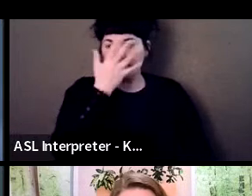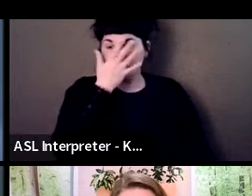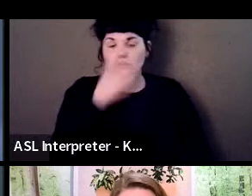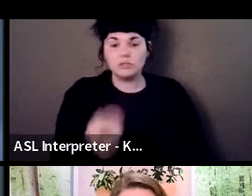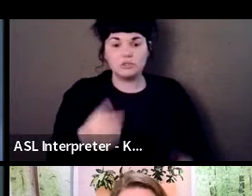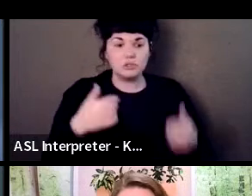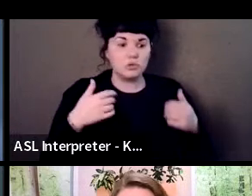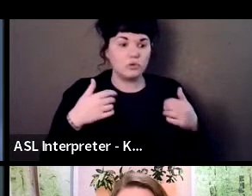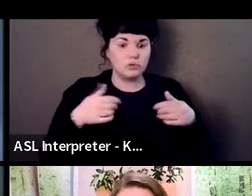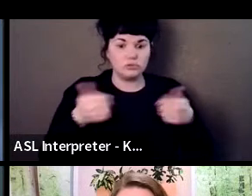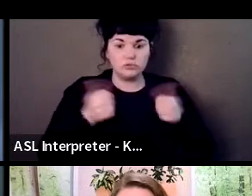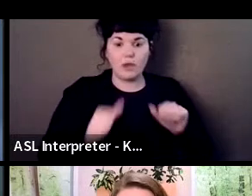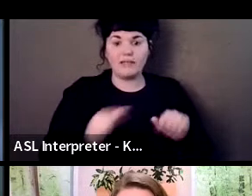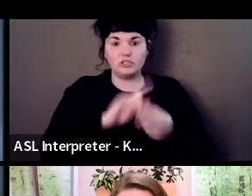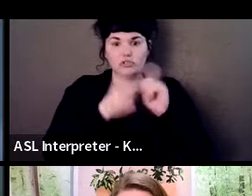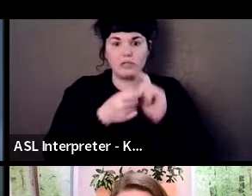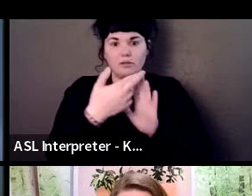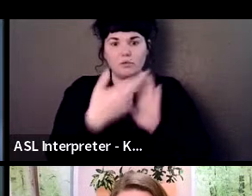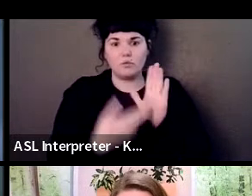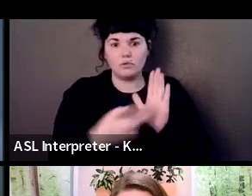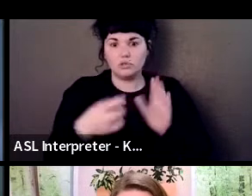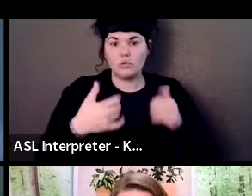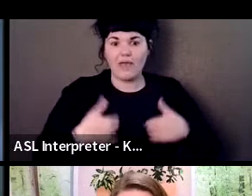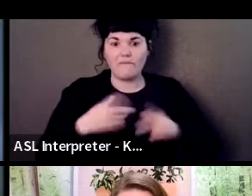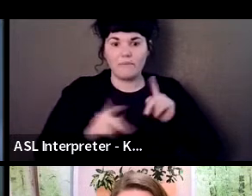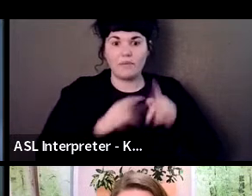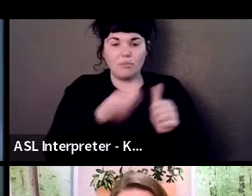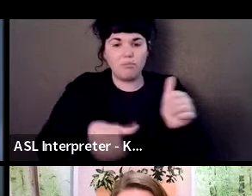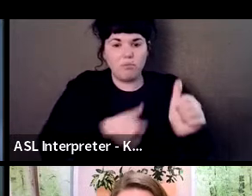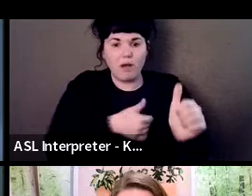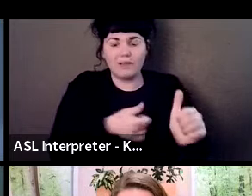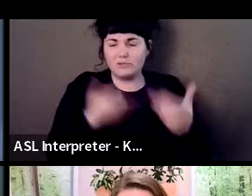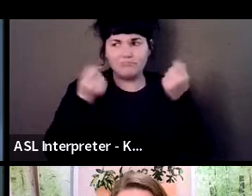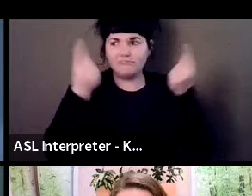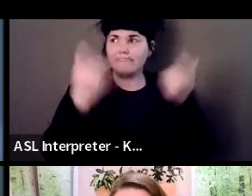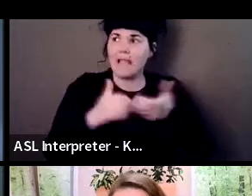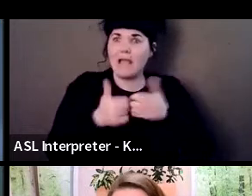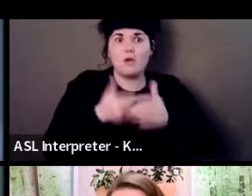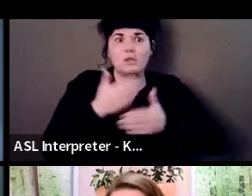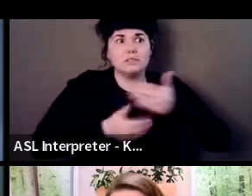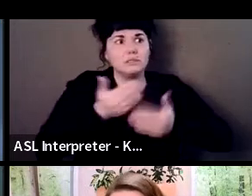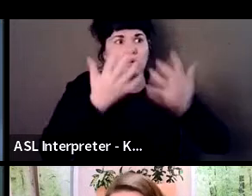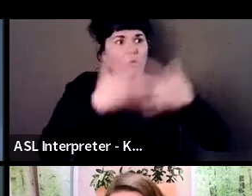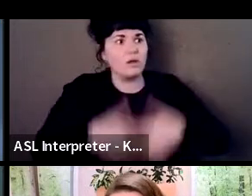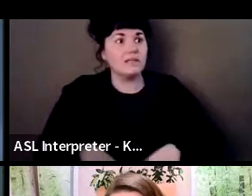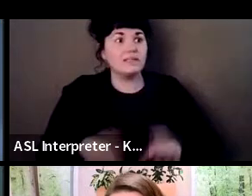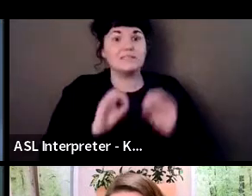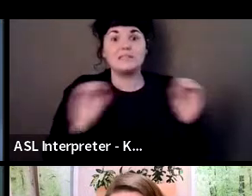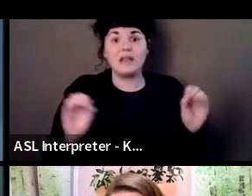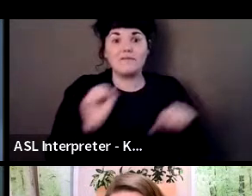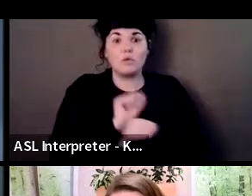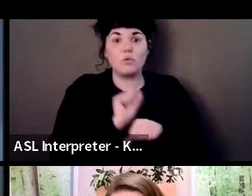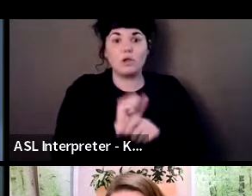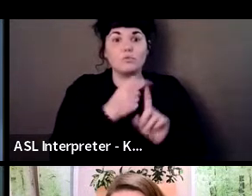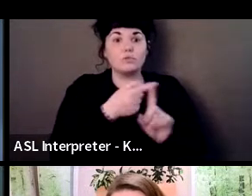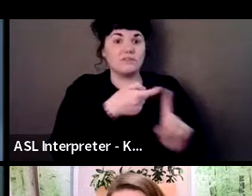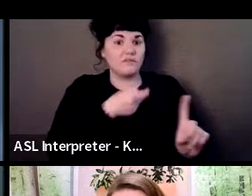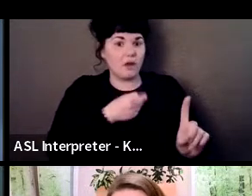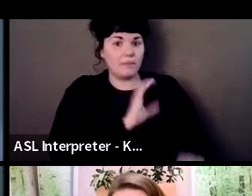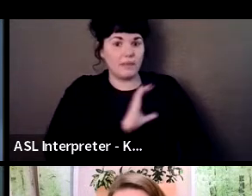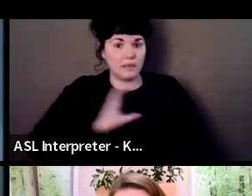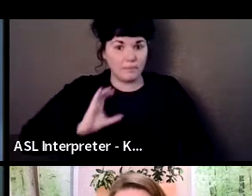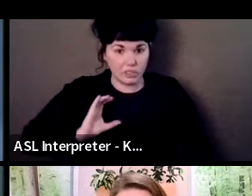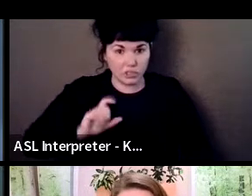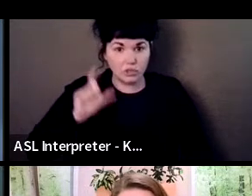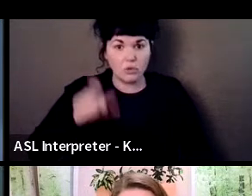I don't think you people really understand how it's working, because none of this work came from the commission, okay? You have to make the